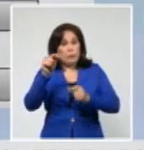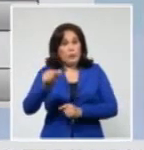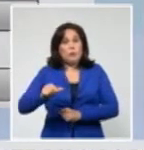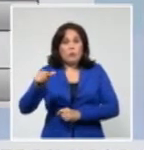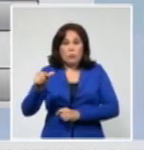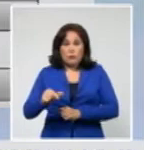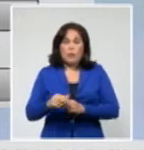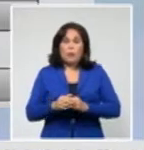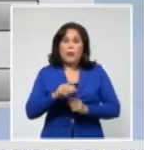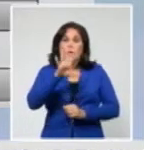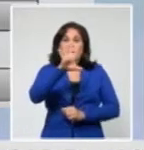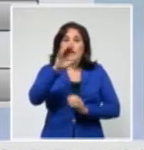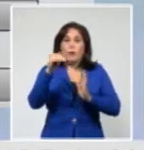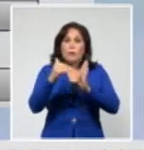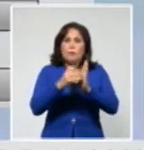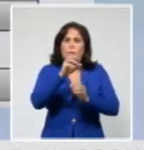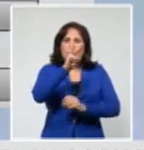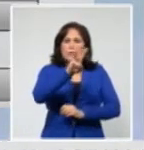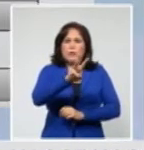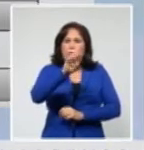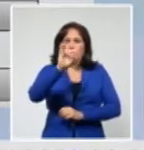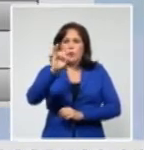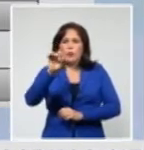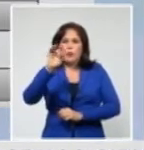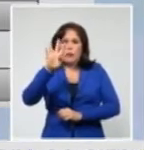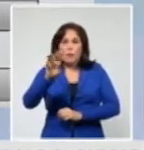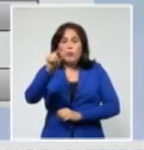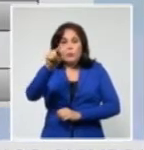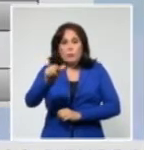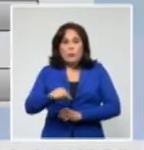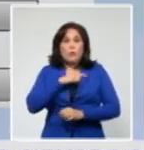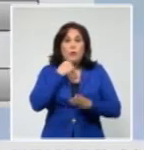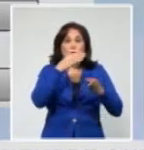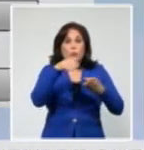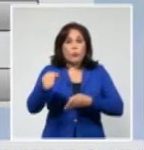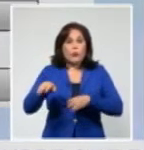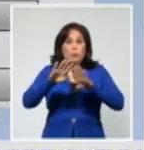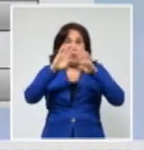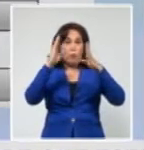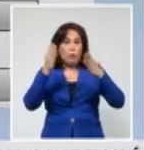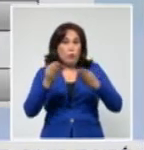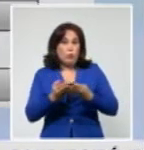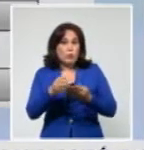5,374 people died of the virus, for a total of